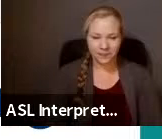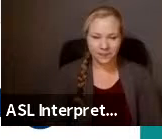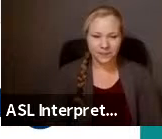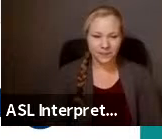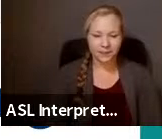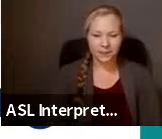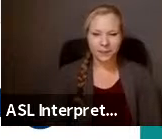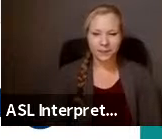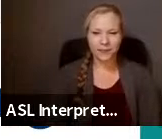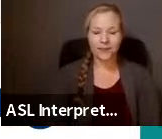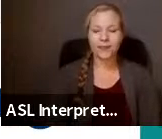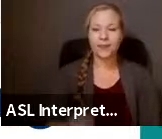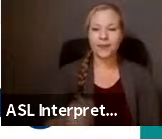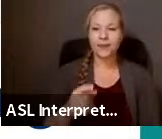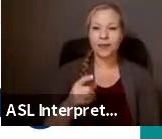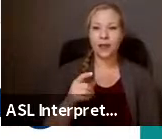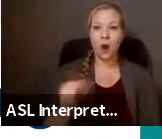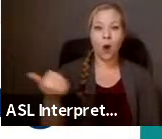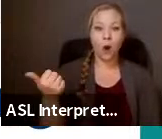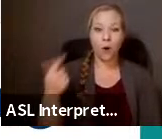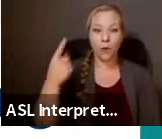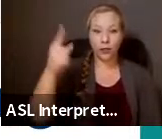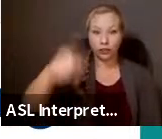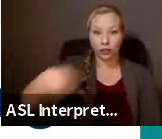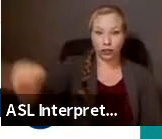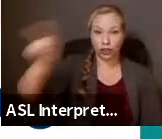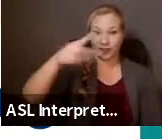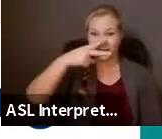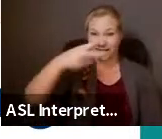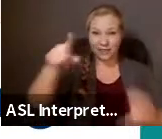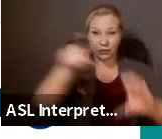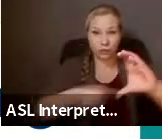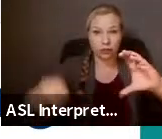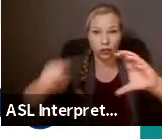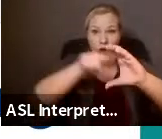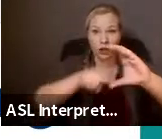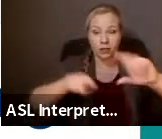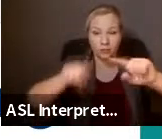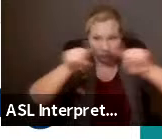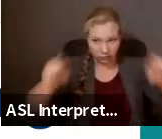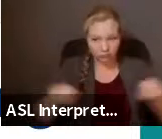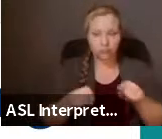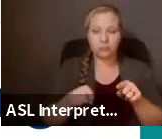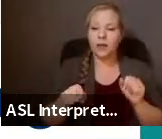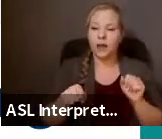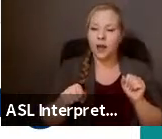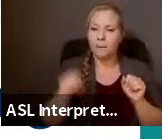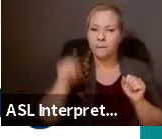So the one other thing is the circles. So the circles denote